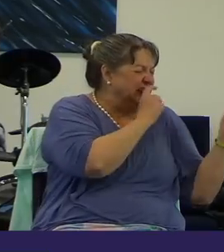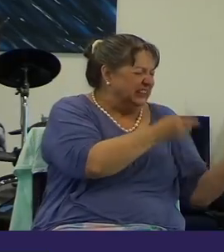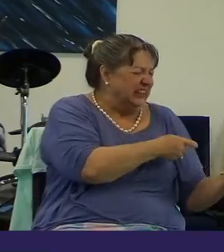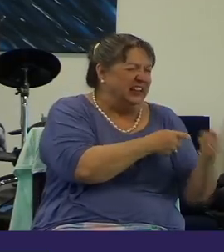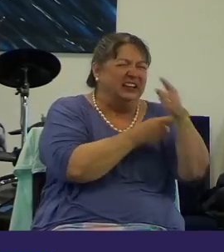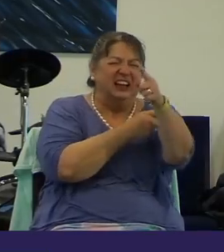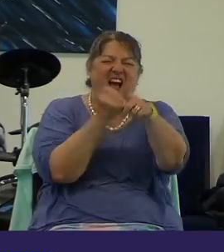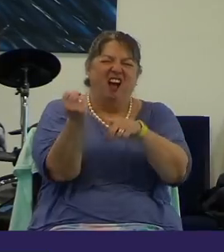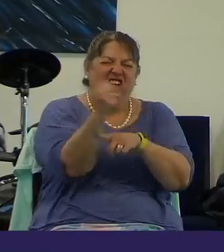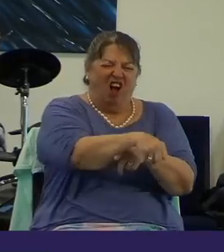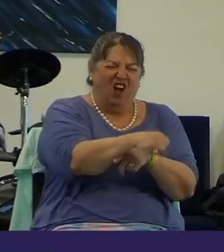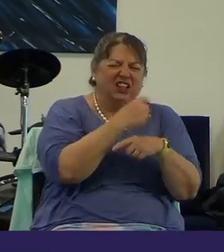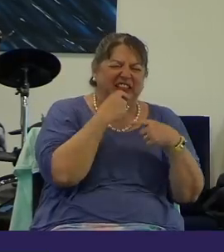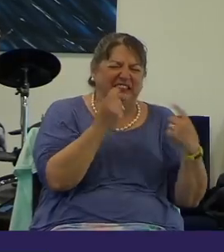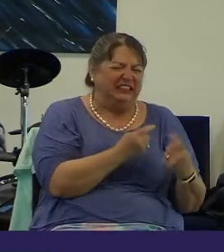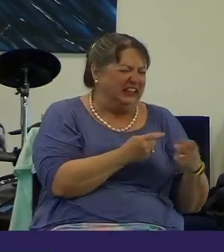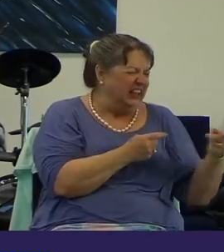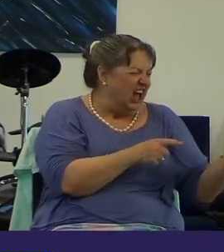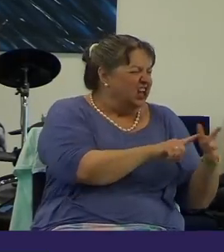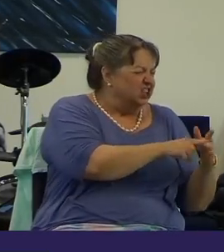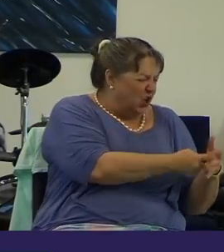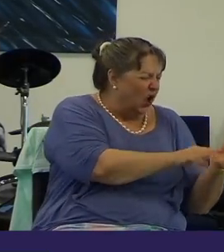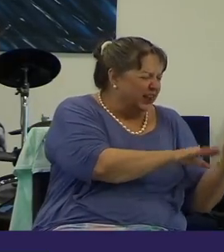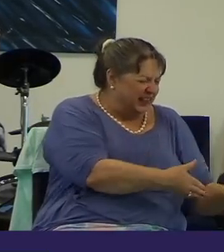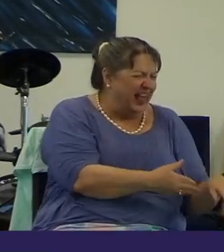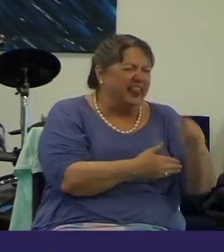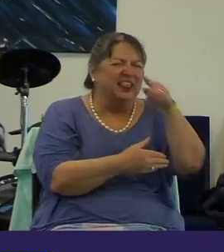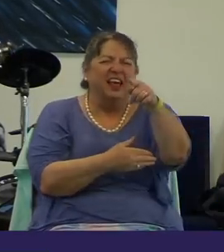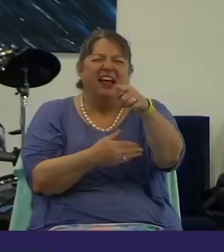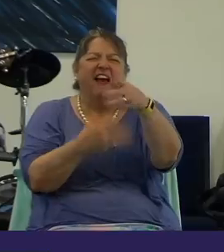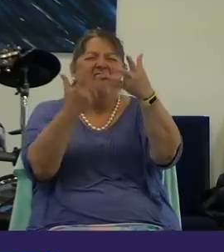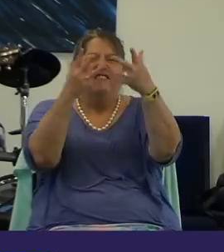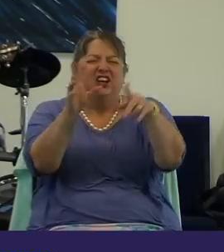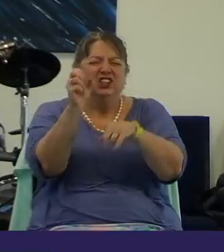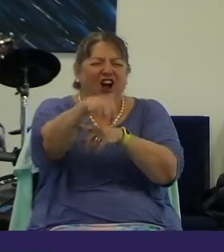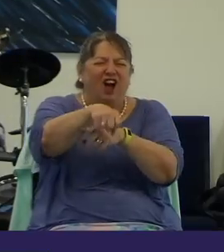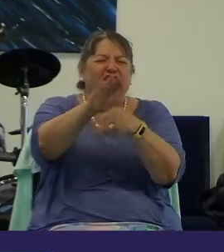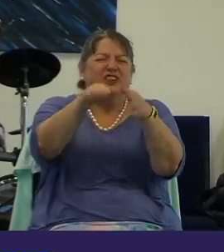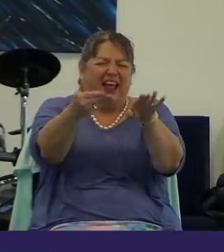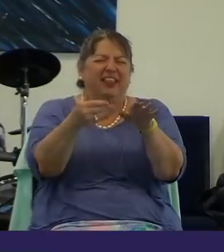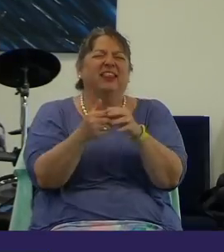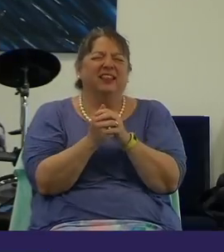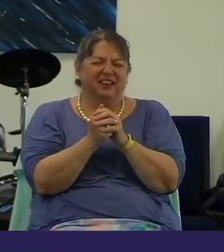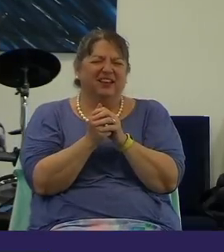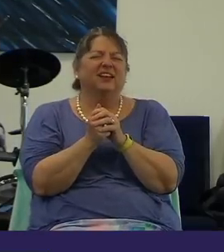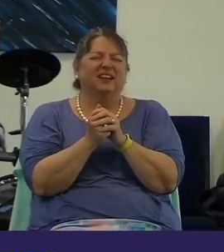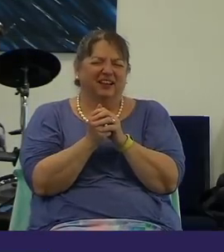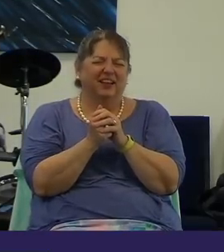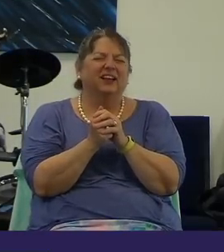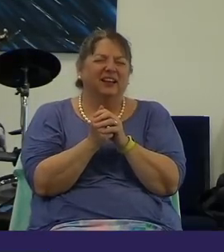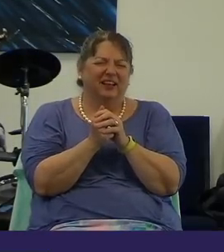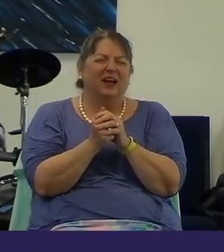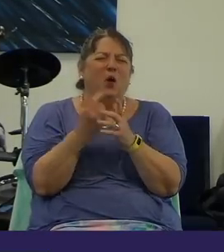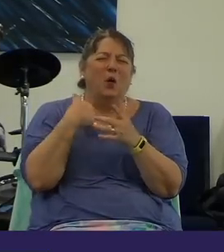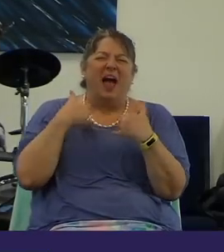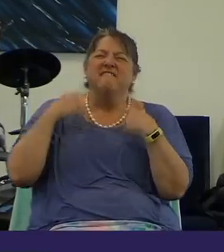conquered weaknesses. Lord Jesus, You've given us victory. Our victory is found in